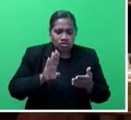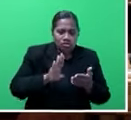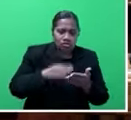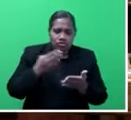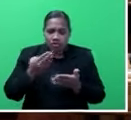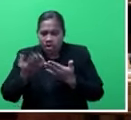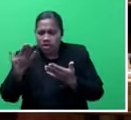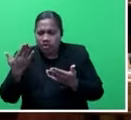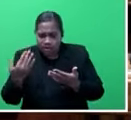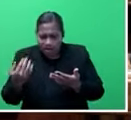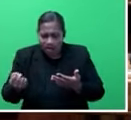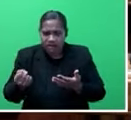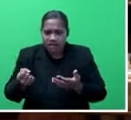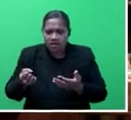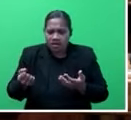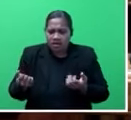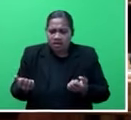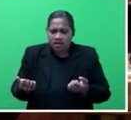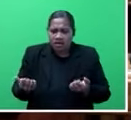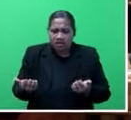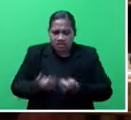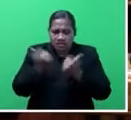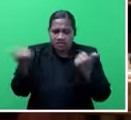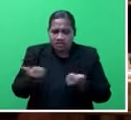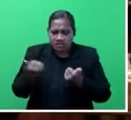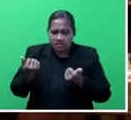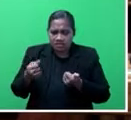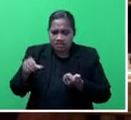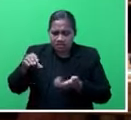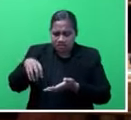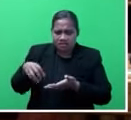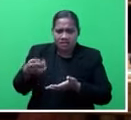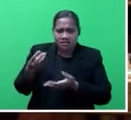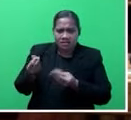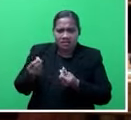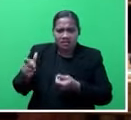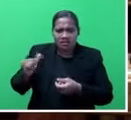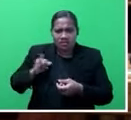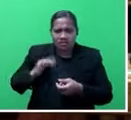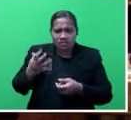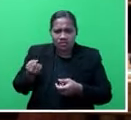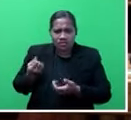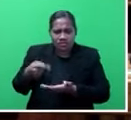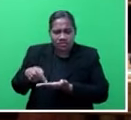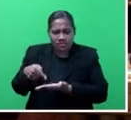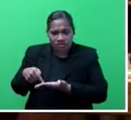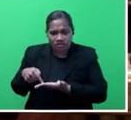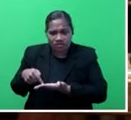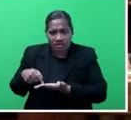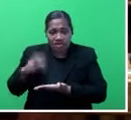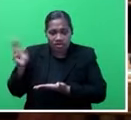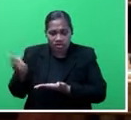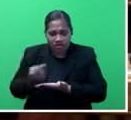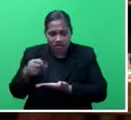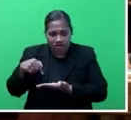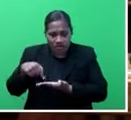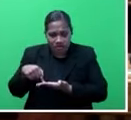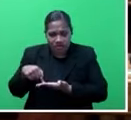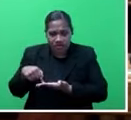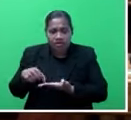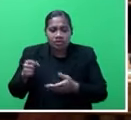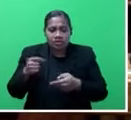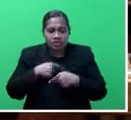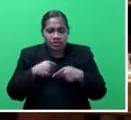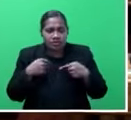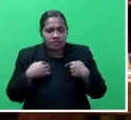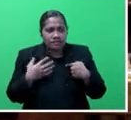collection there in the revenue. We have also managed in this very short time to have a